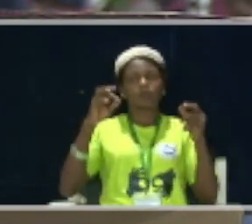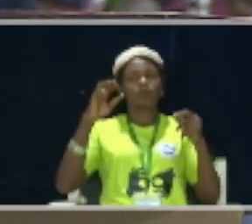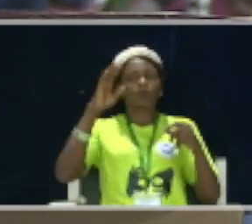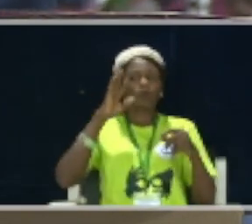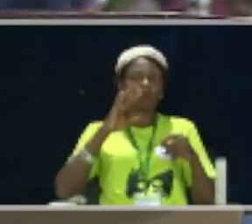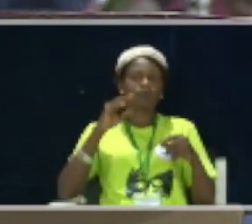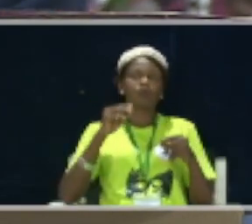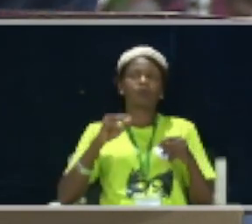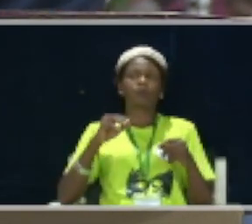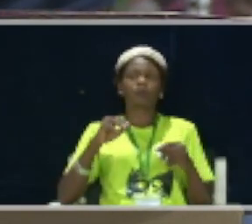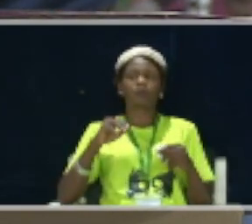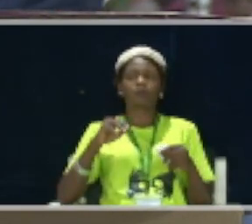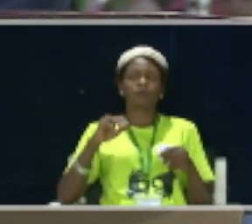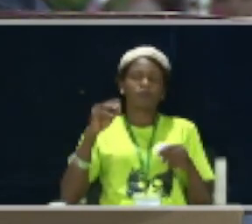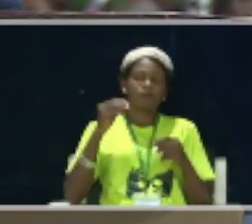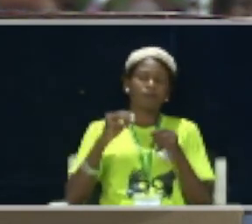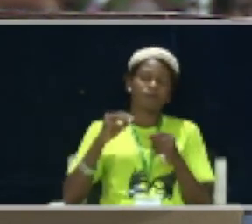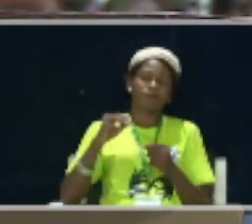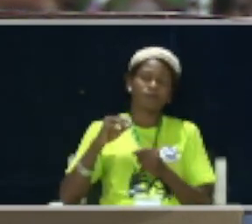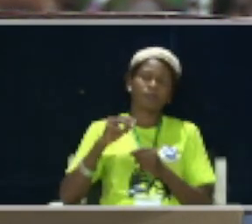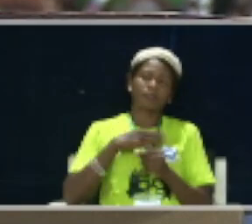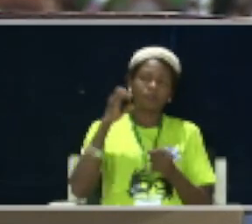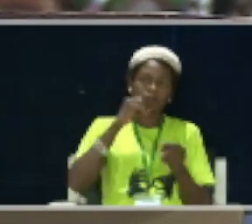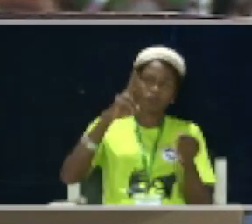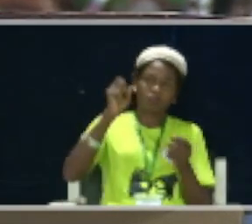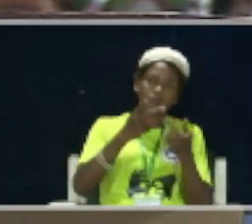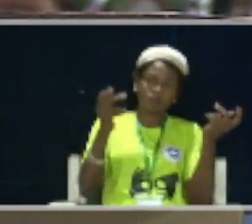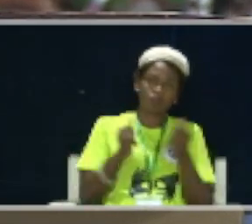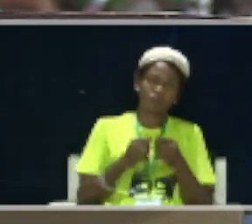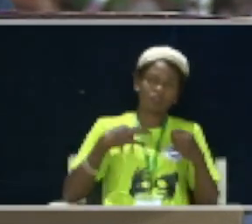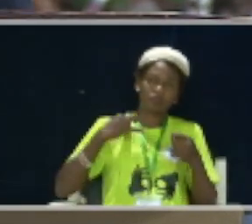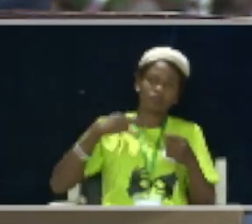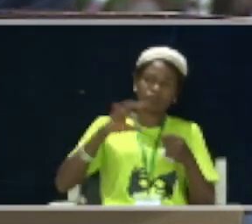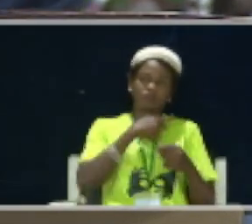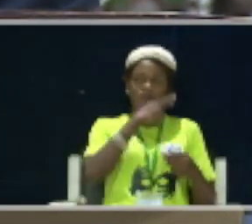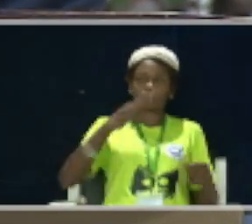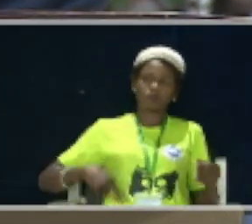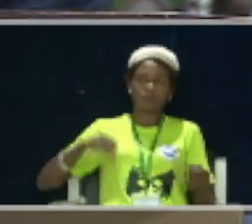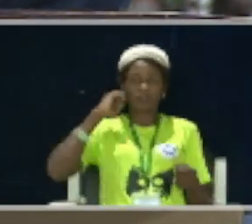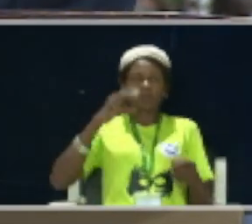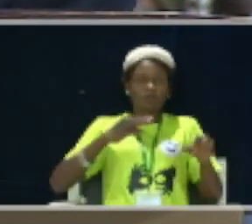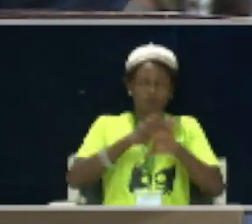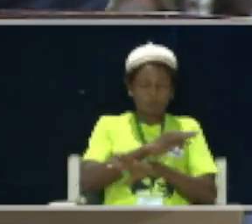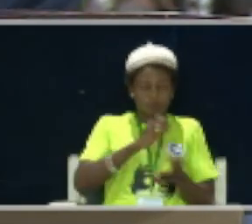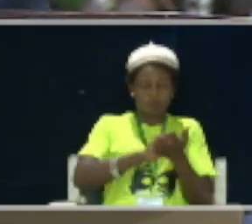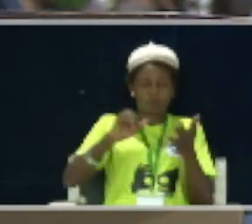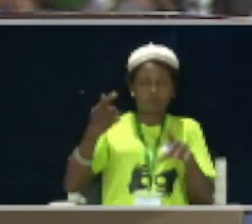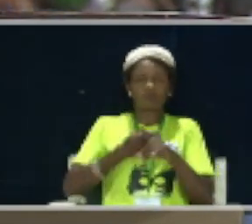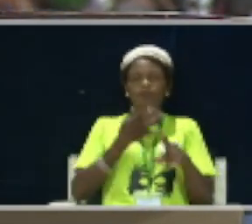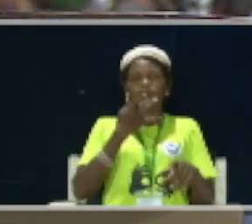replaced with a linen robe of royalty. Though he was forcefully and wickedly removed from the favor of his father